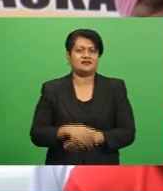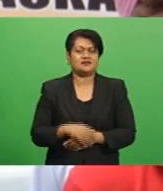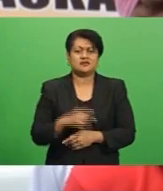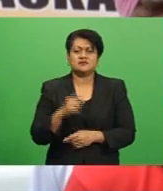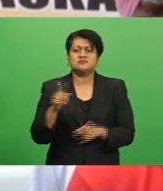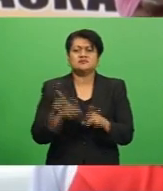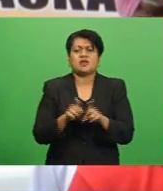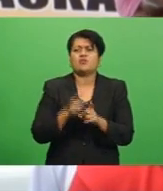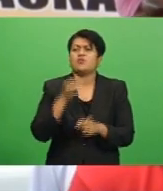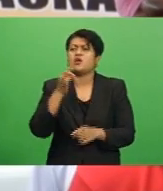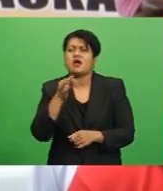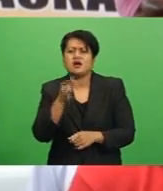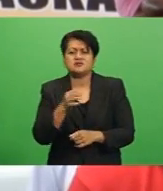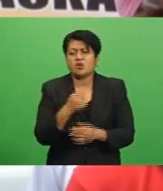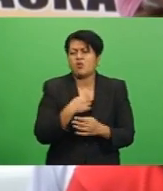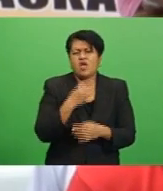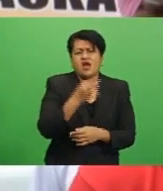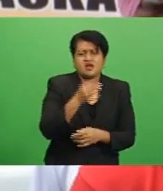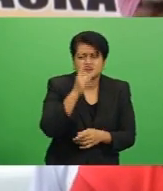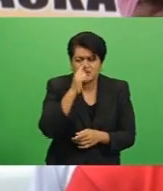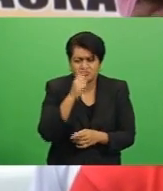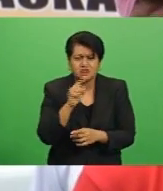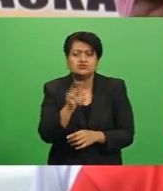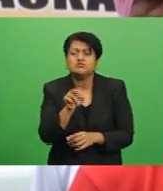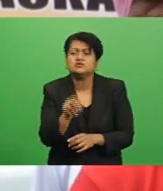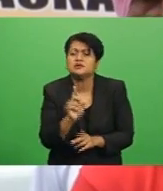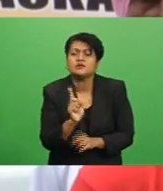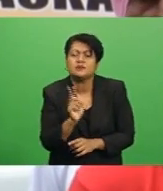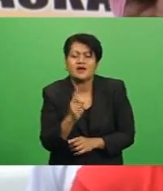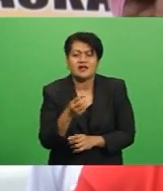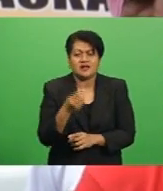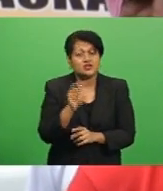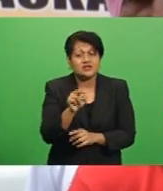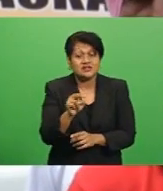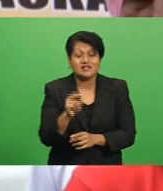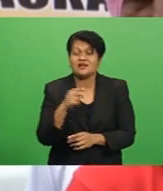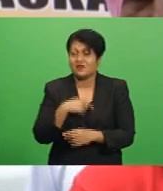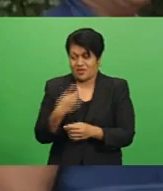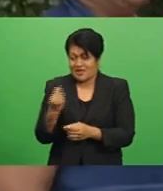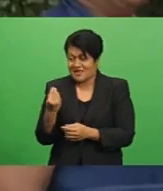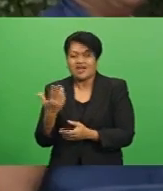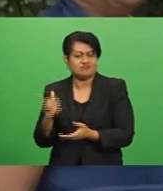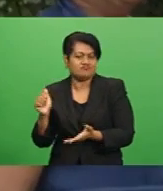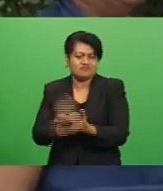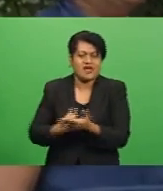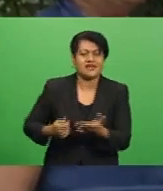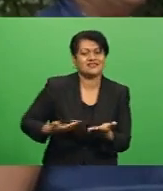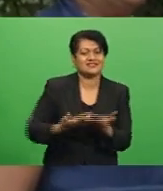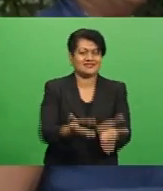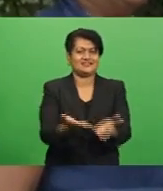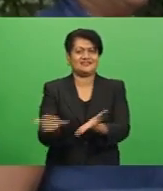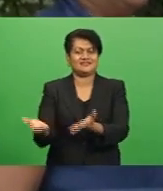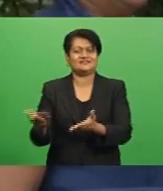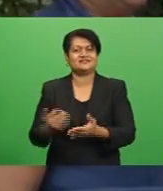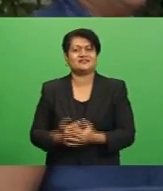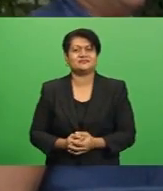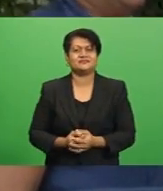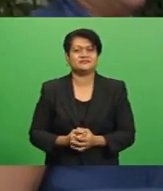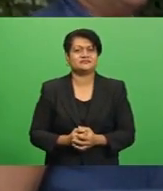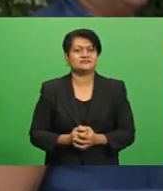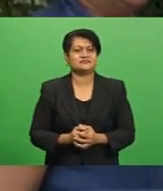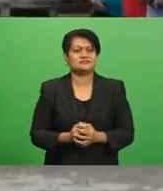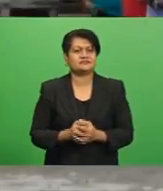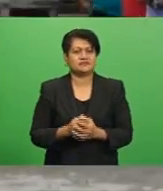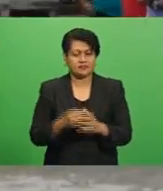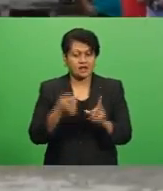what they need. No? If they need like anything, what they need, same time we can buy and give to him. The Sikh Sangat through